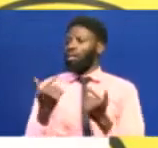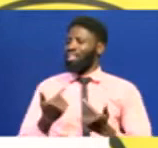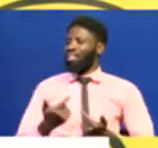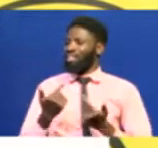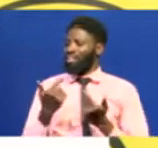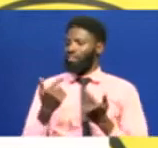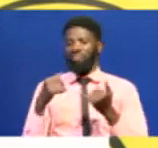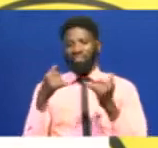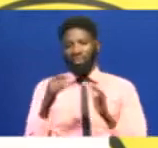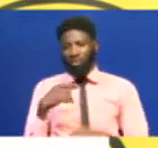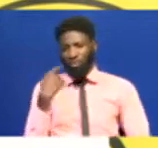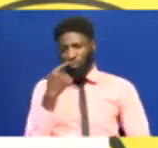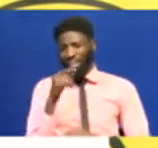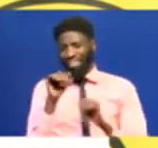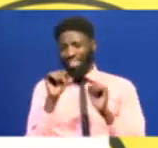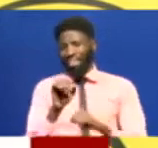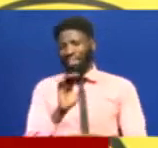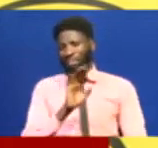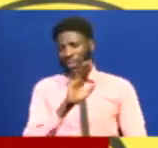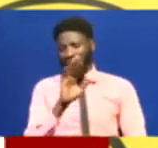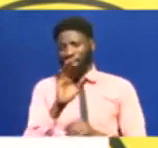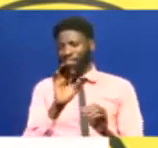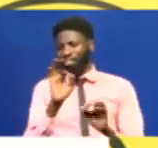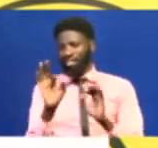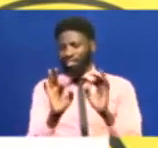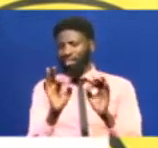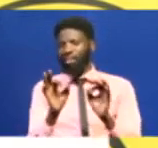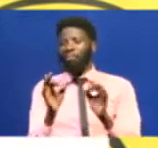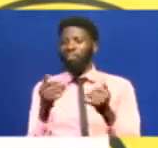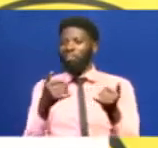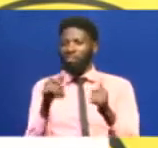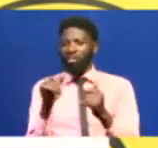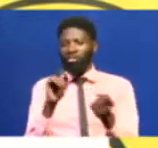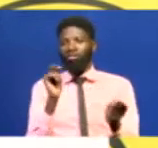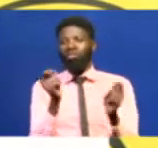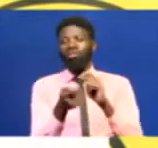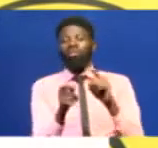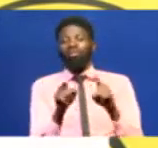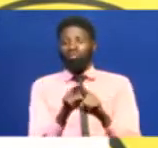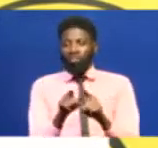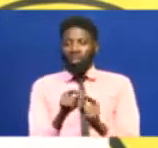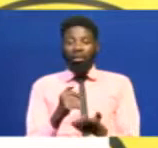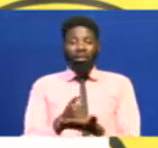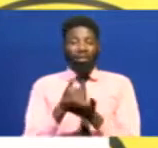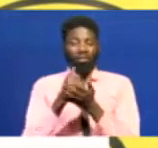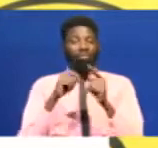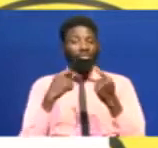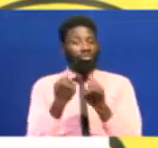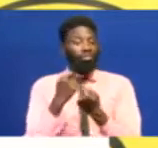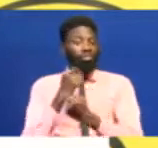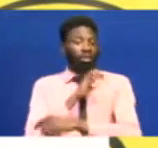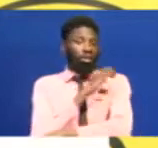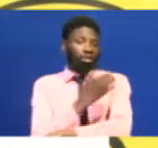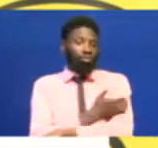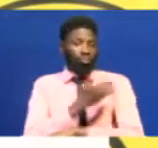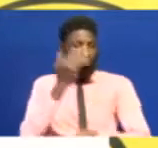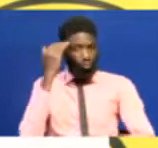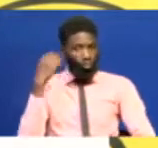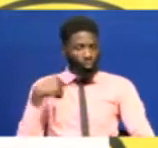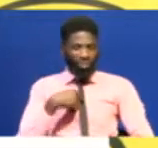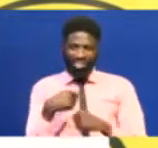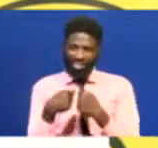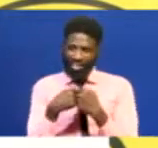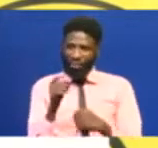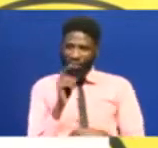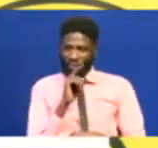can also change their style of play and also put more life in the team. And you know that we struggle a lot in terms